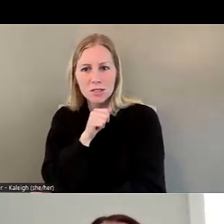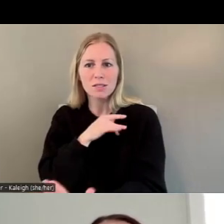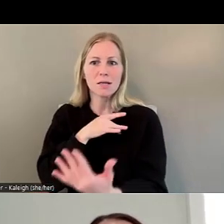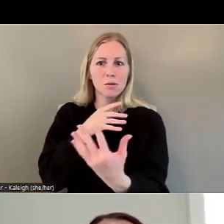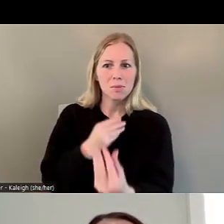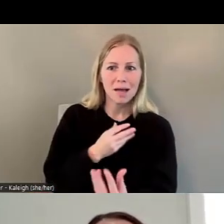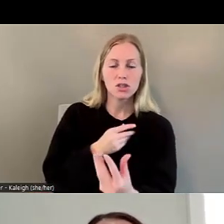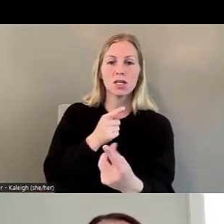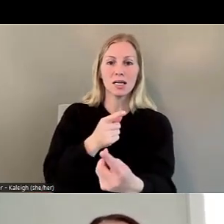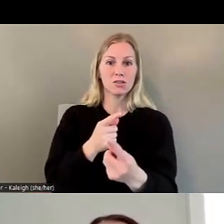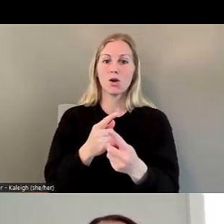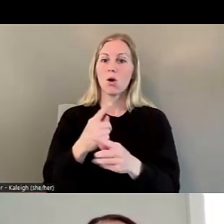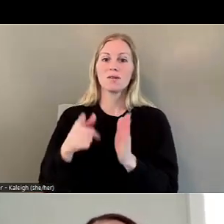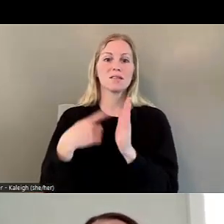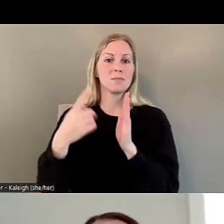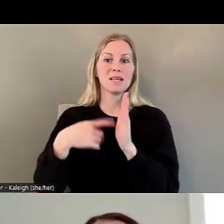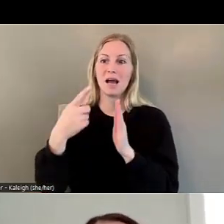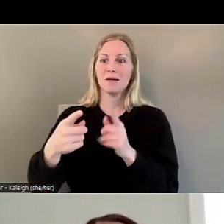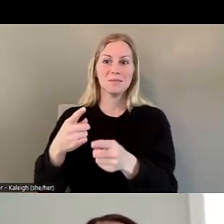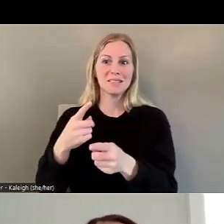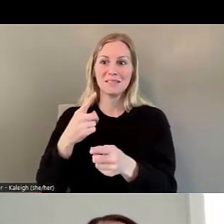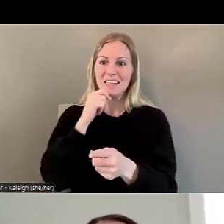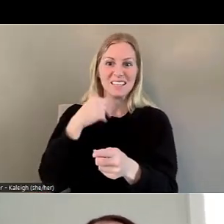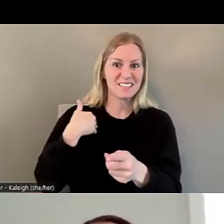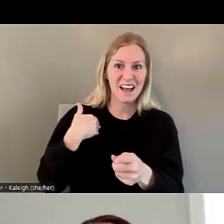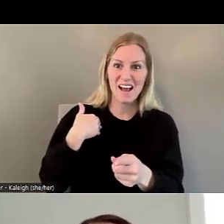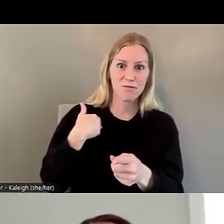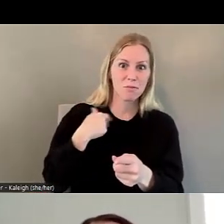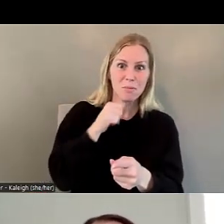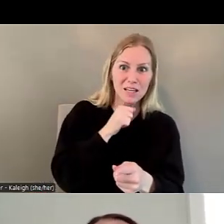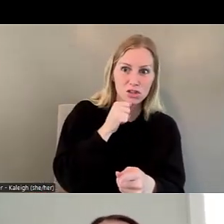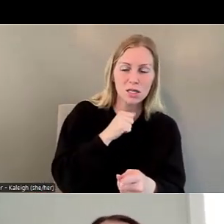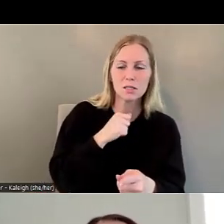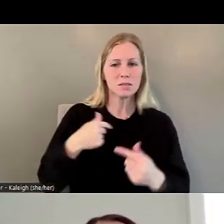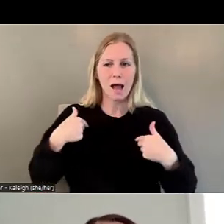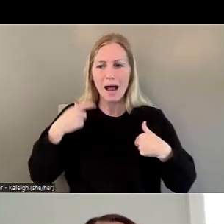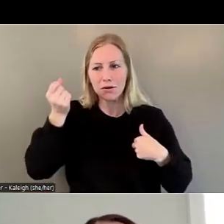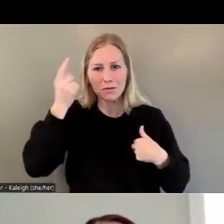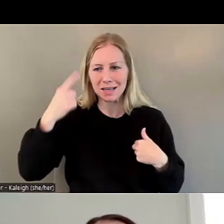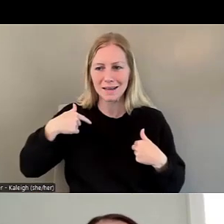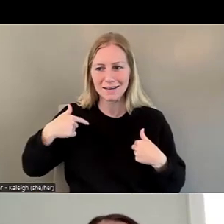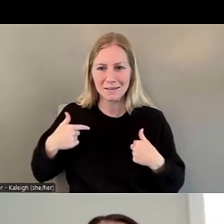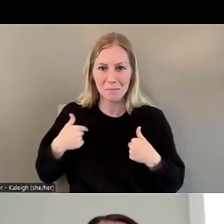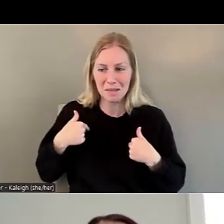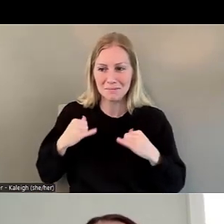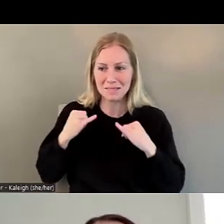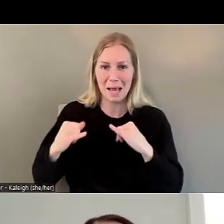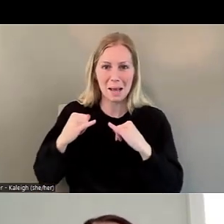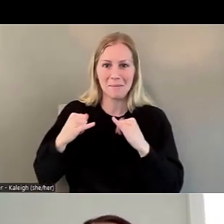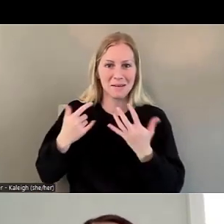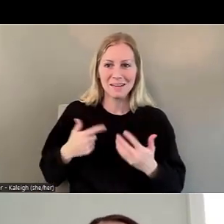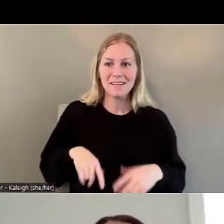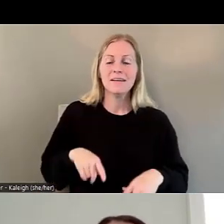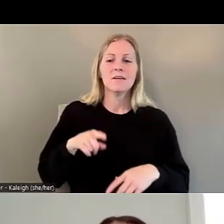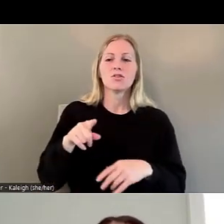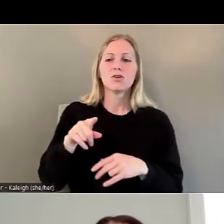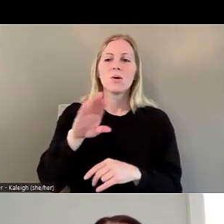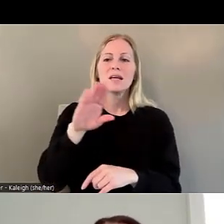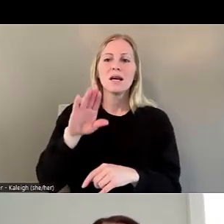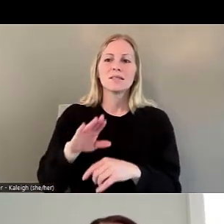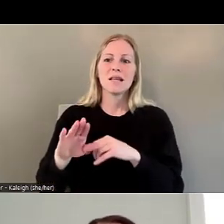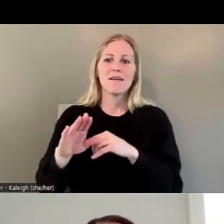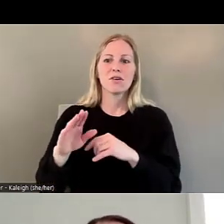it, I understand. There are days that I don't have it either. And so I don't force it. And he has never learned to manipulate me into not doing the